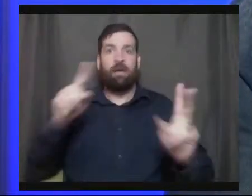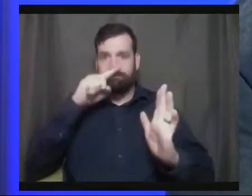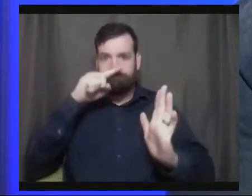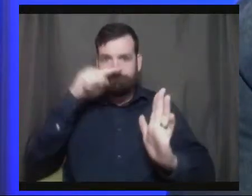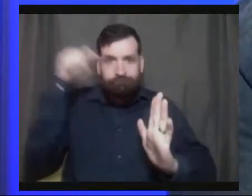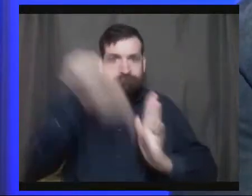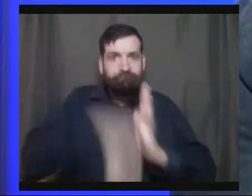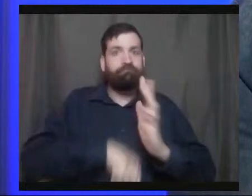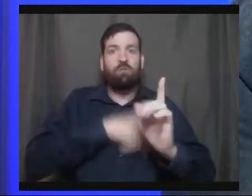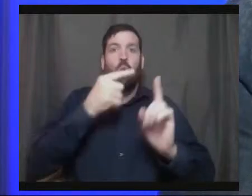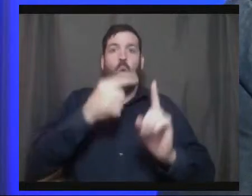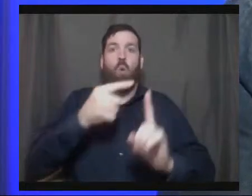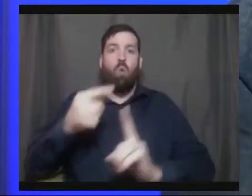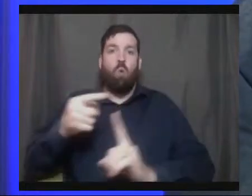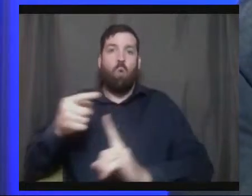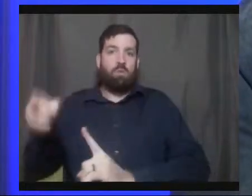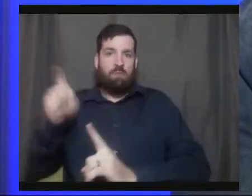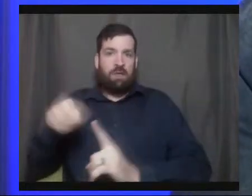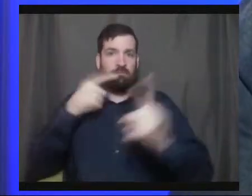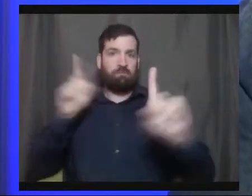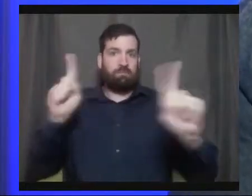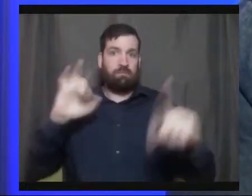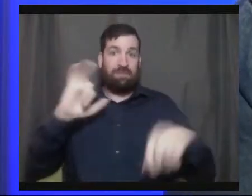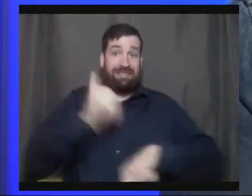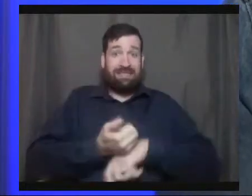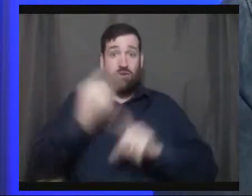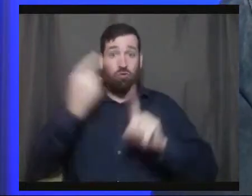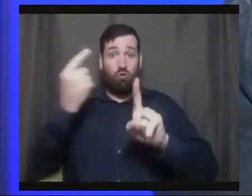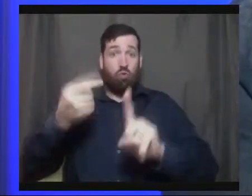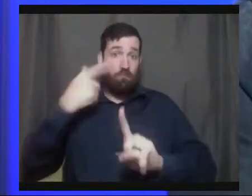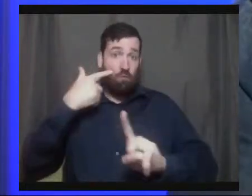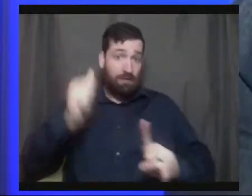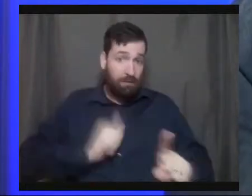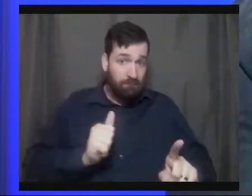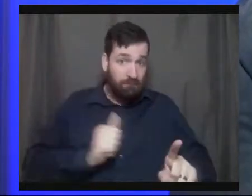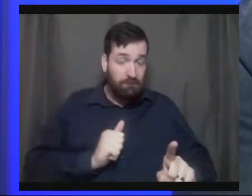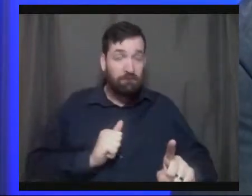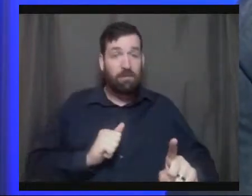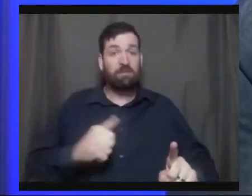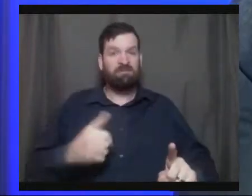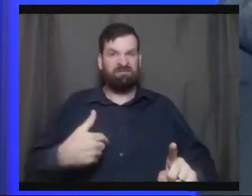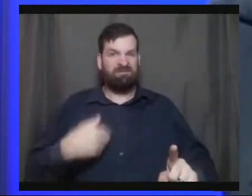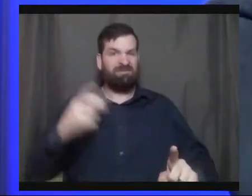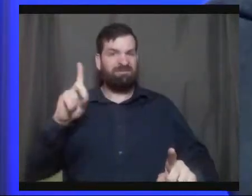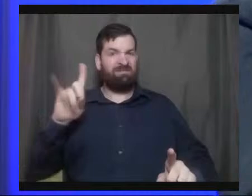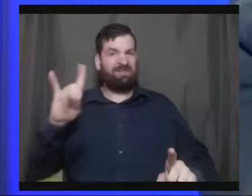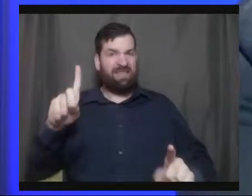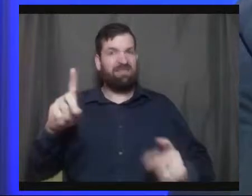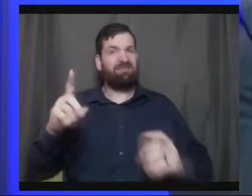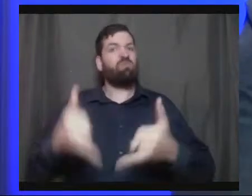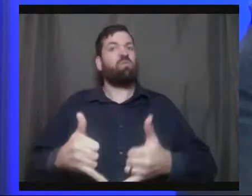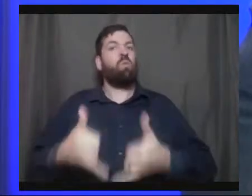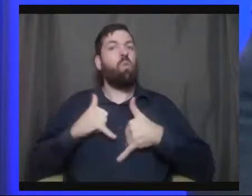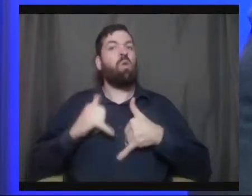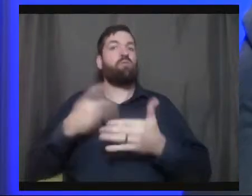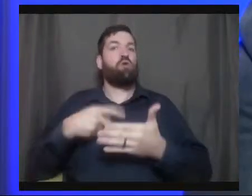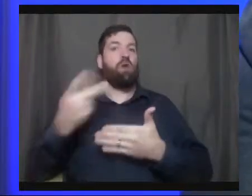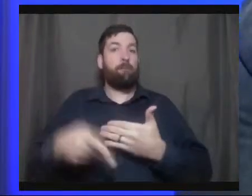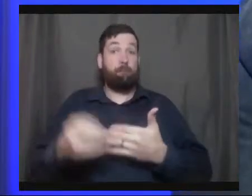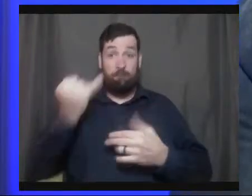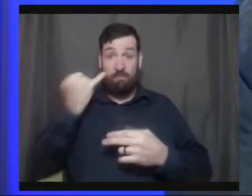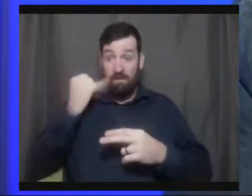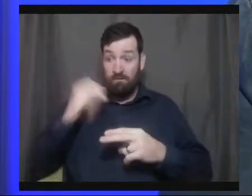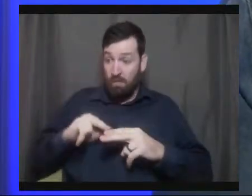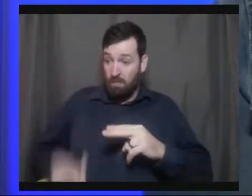meet. Setting goals for myself. I did sort of a reward program, like if I lose 20 or 30